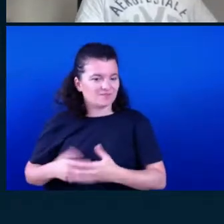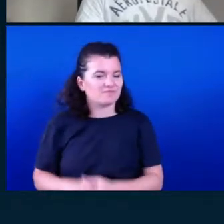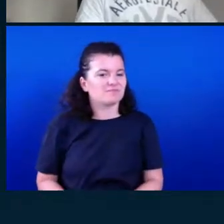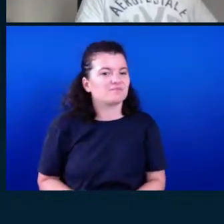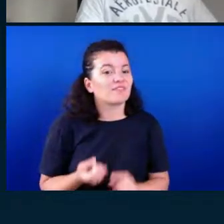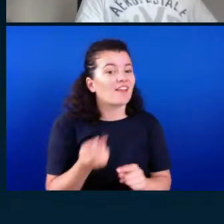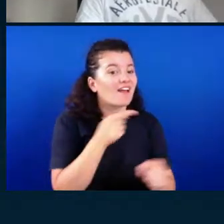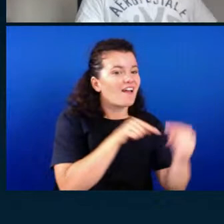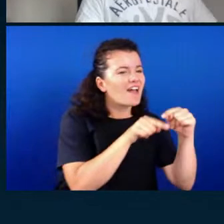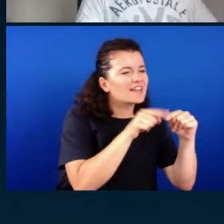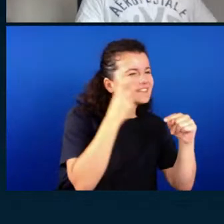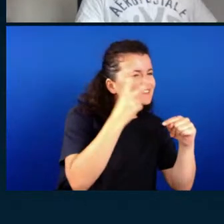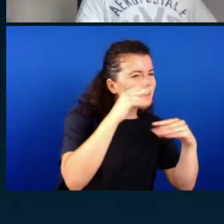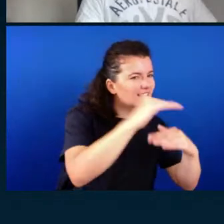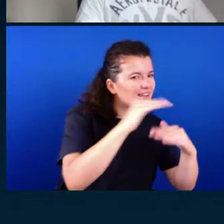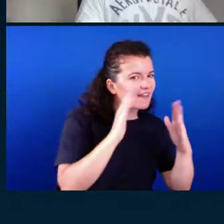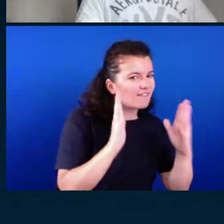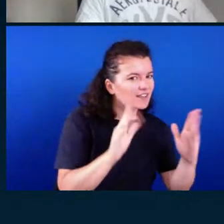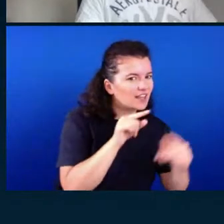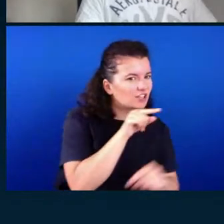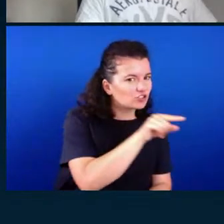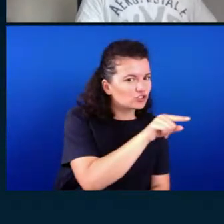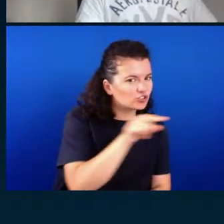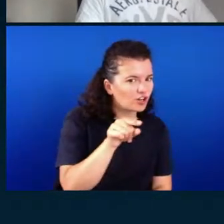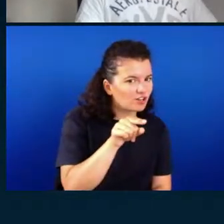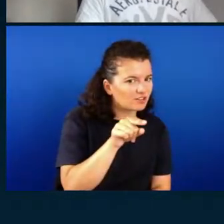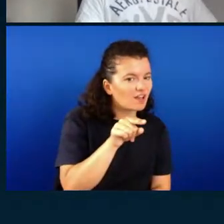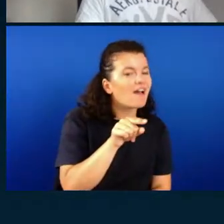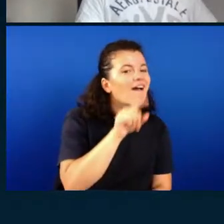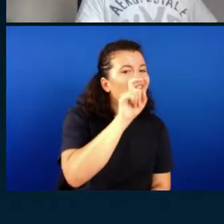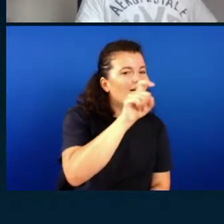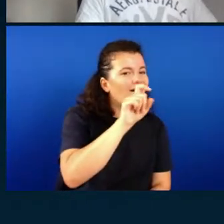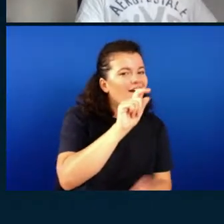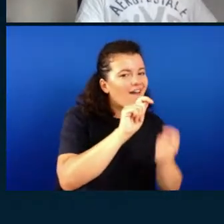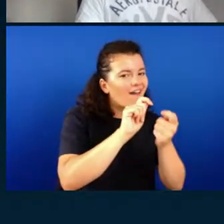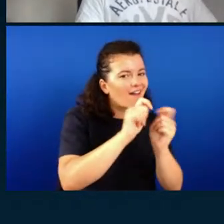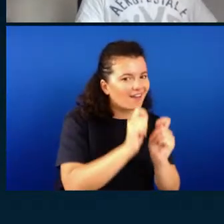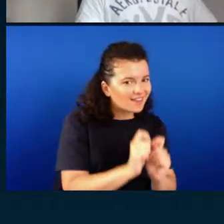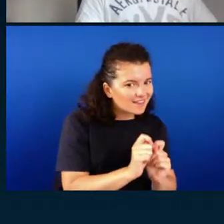of the logic app that we have deployed. We edit it,